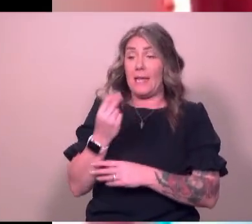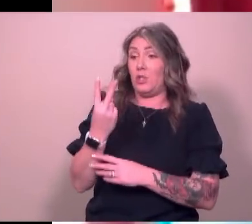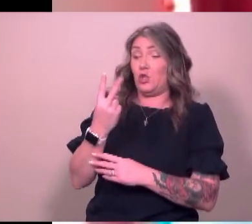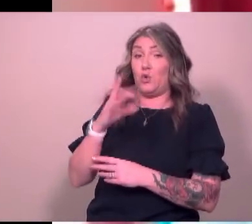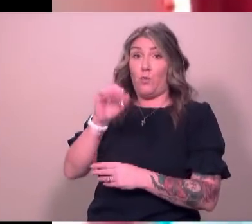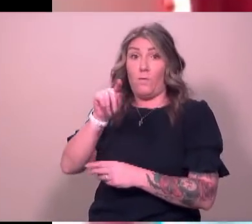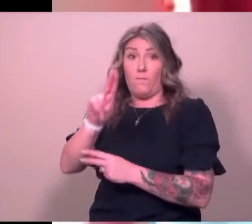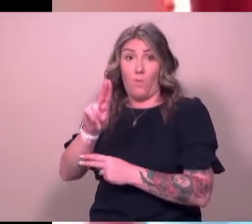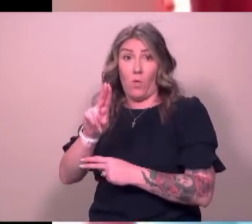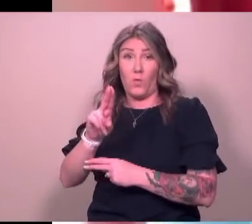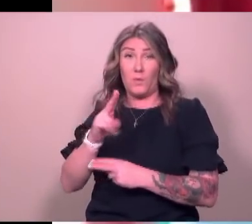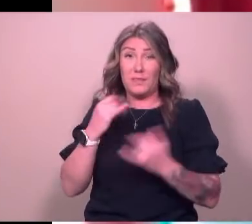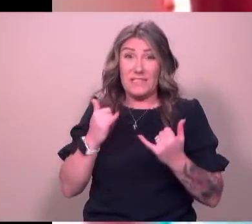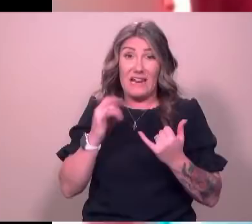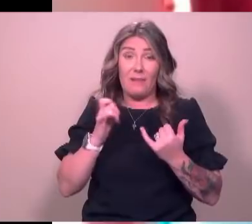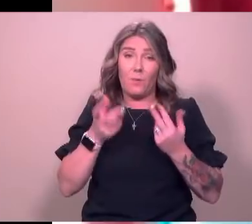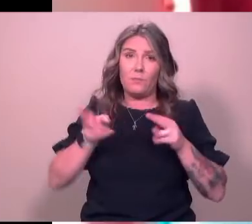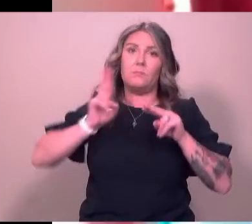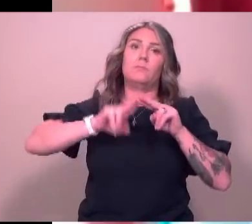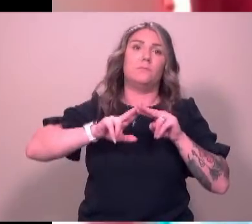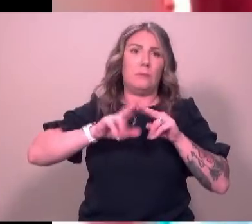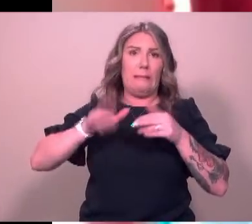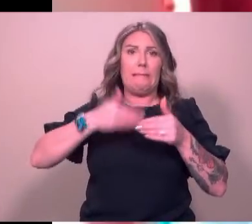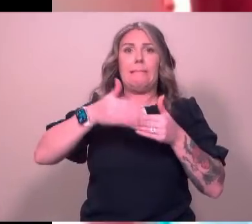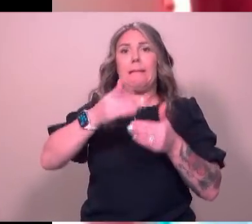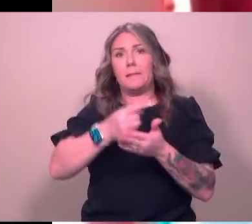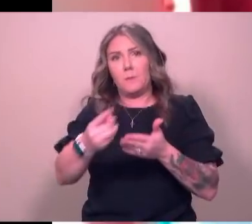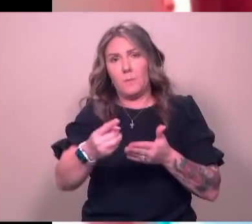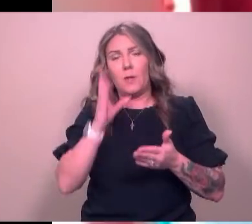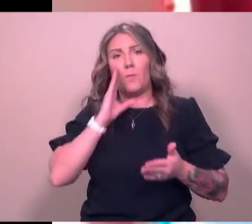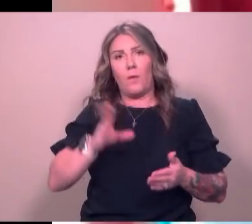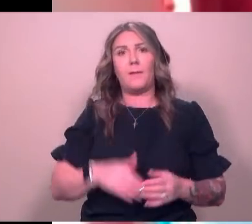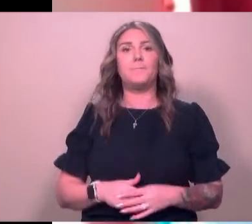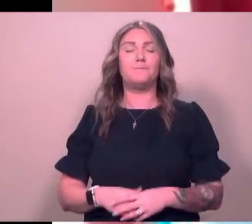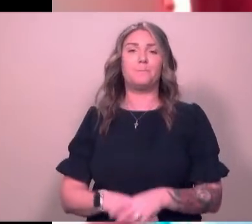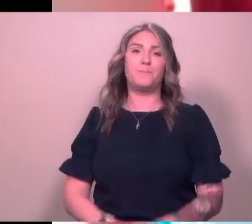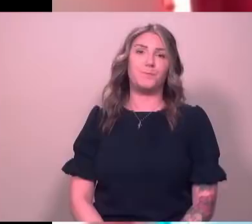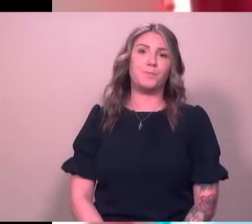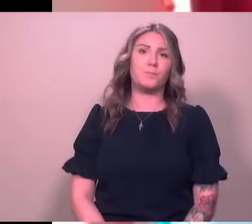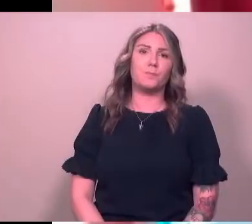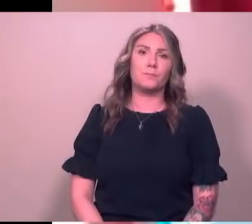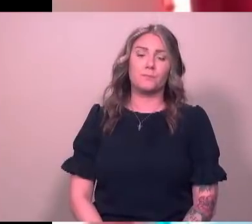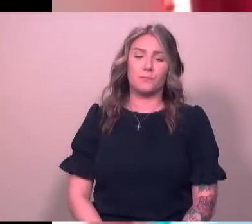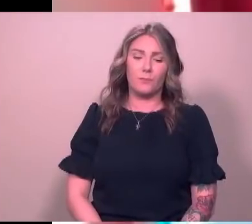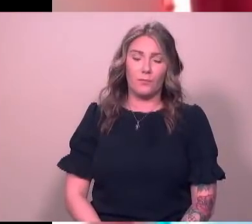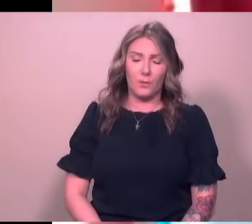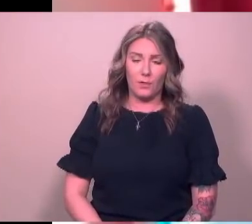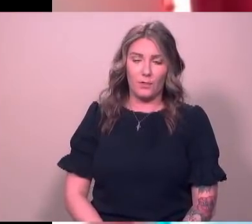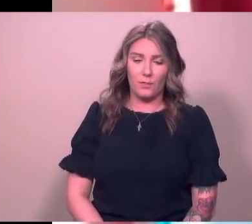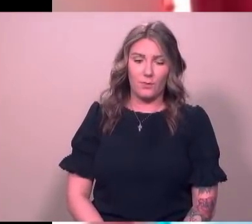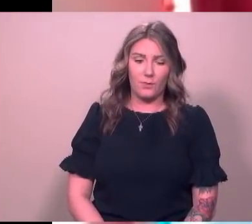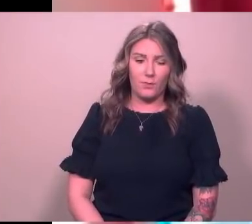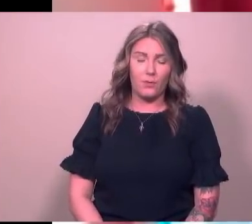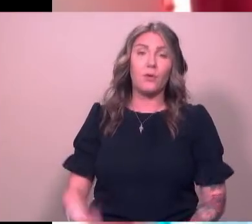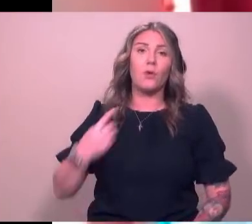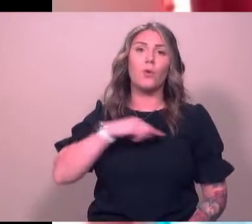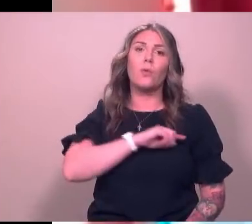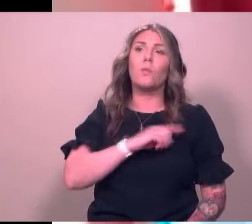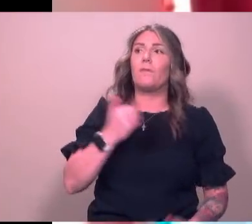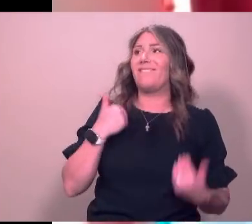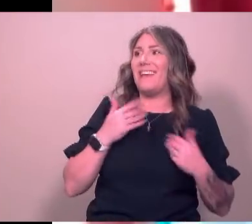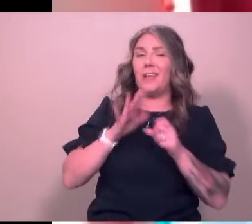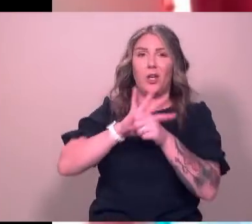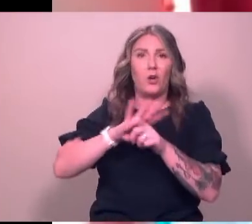today. And that will increase greatly over the next week or two. So, we've had to close for